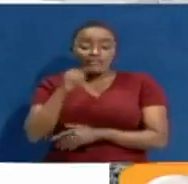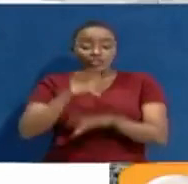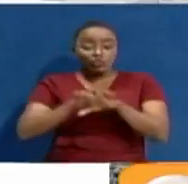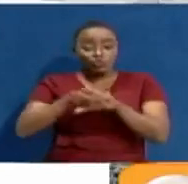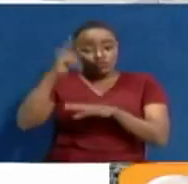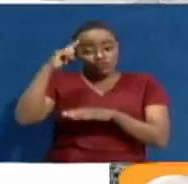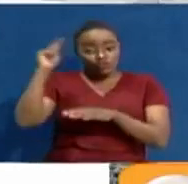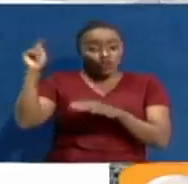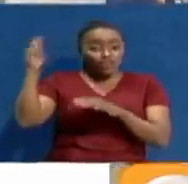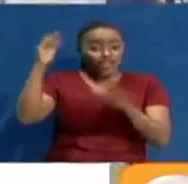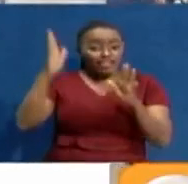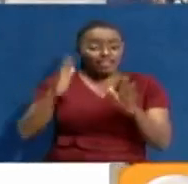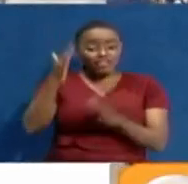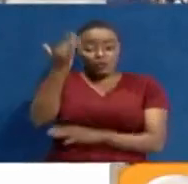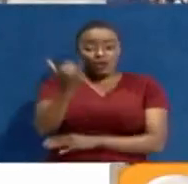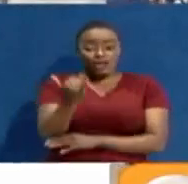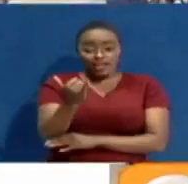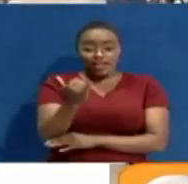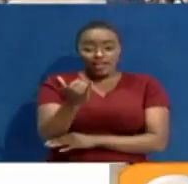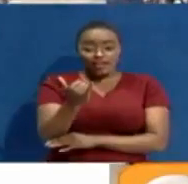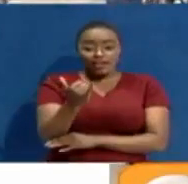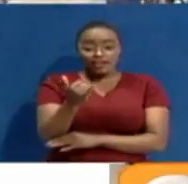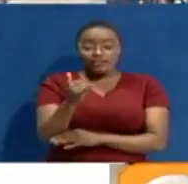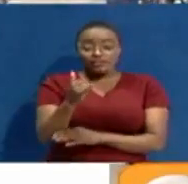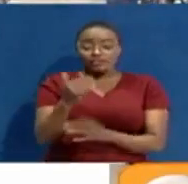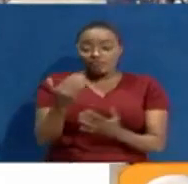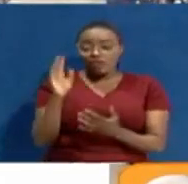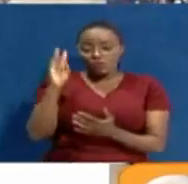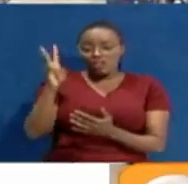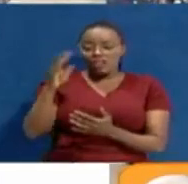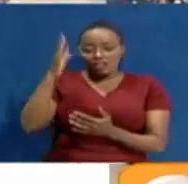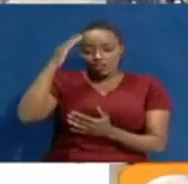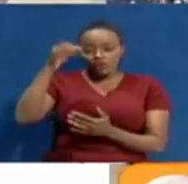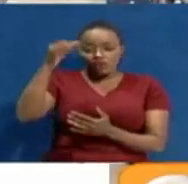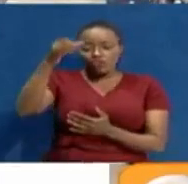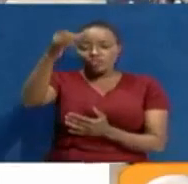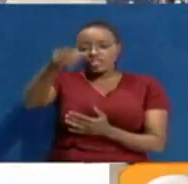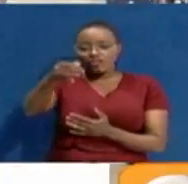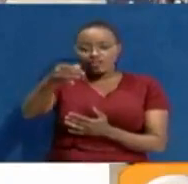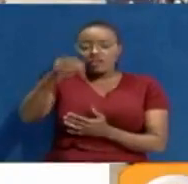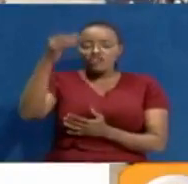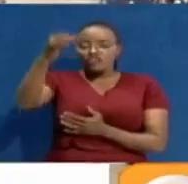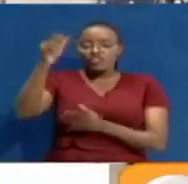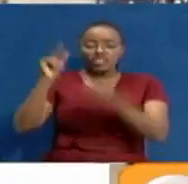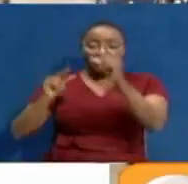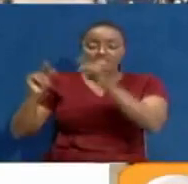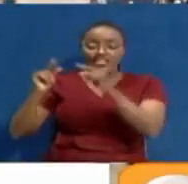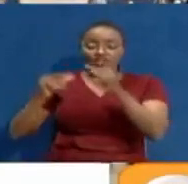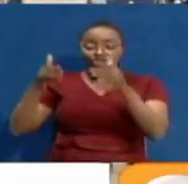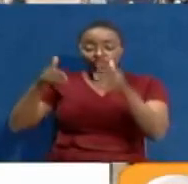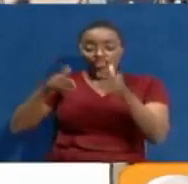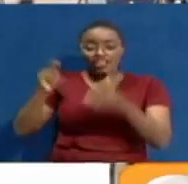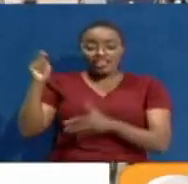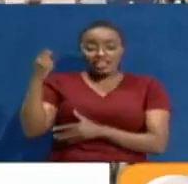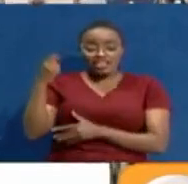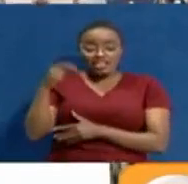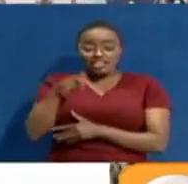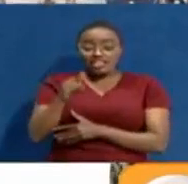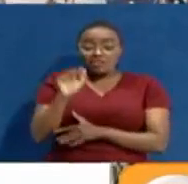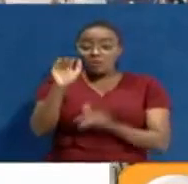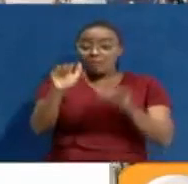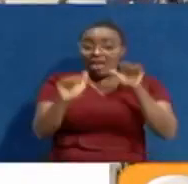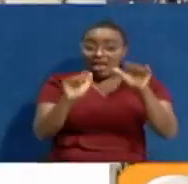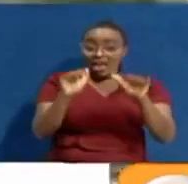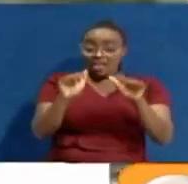good for Kenyans, because we know that in future, the future generations of this country will never be